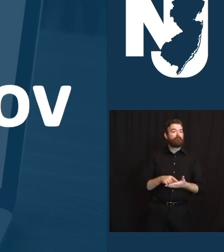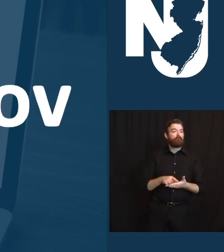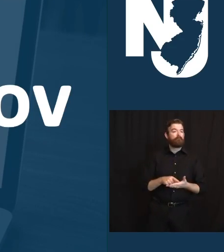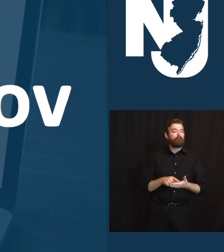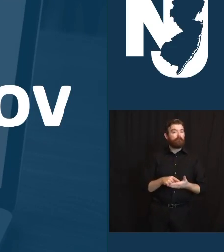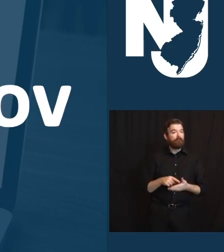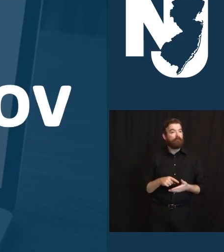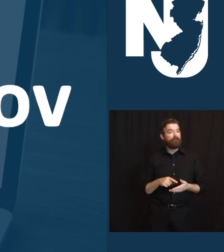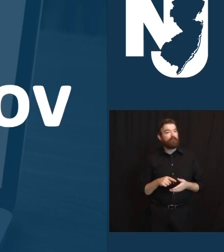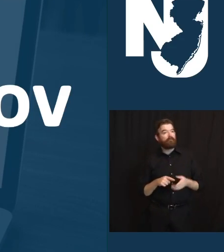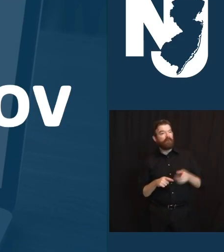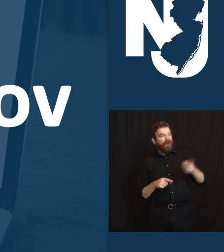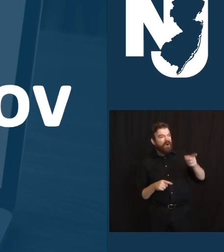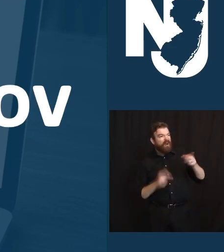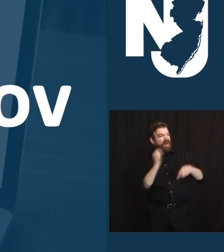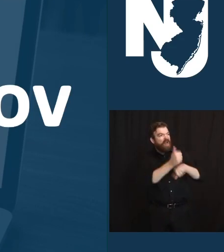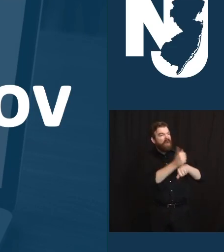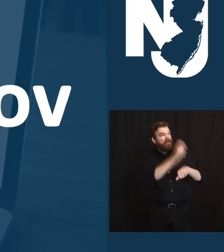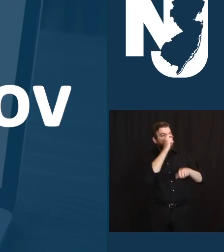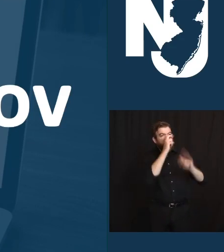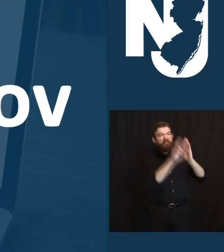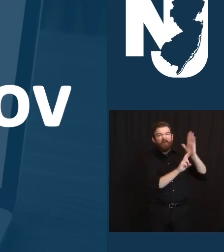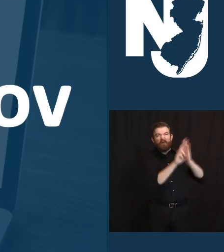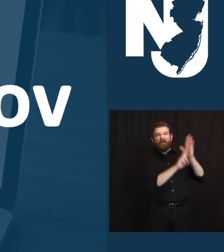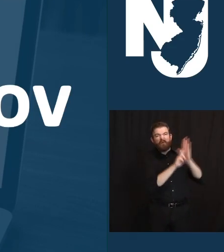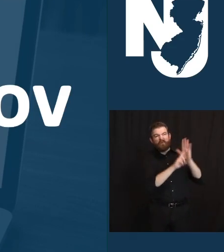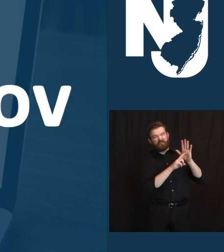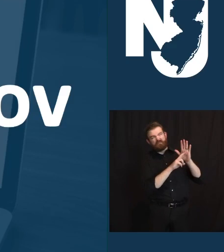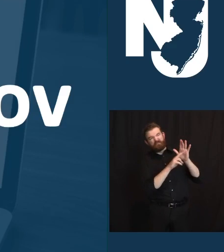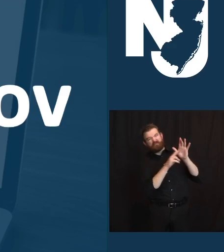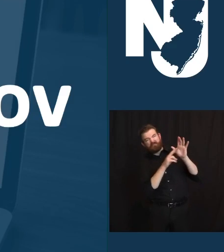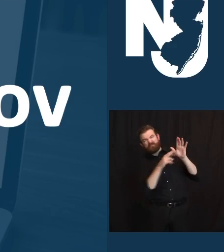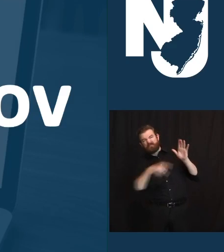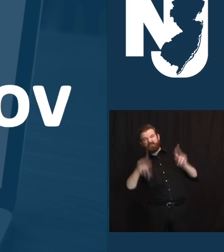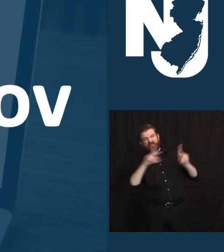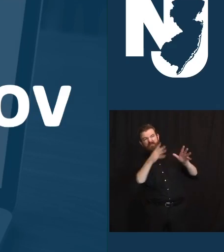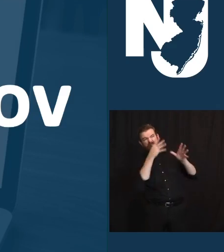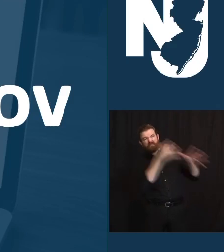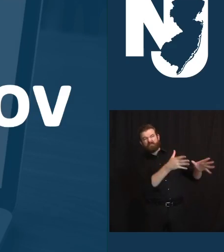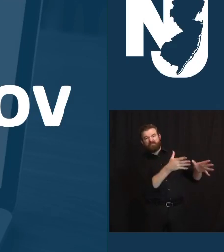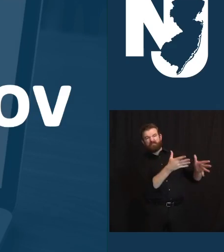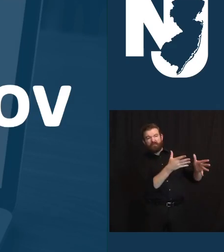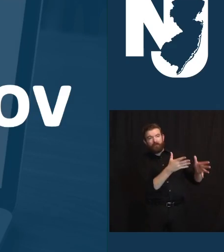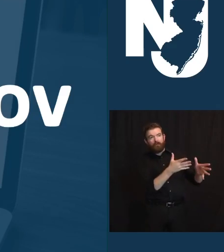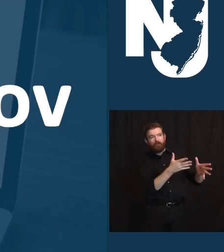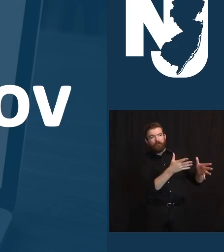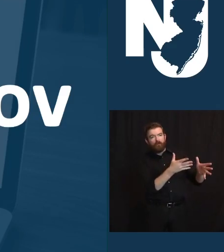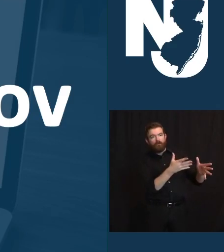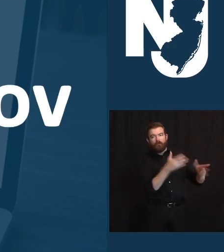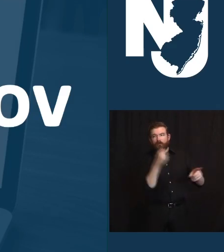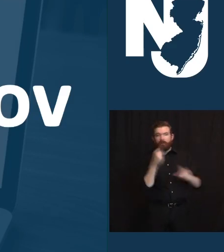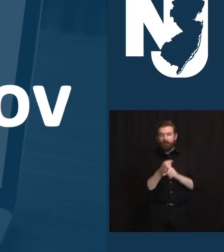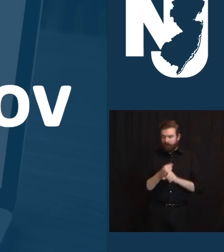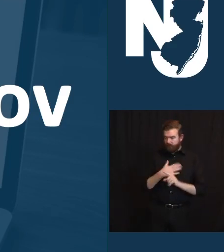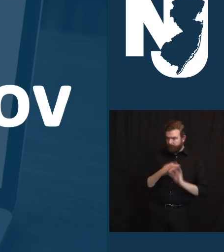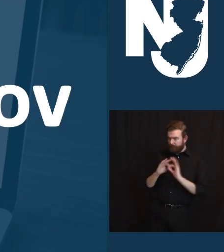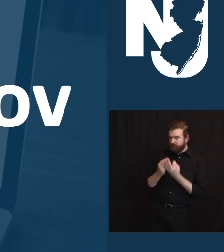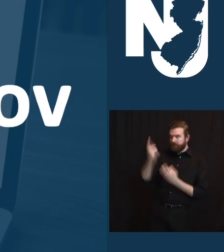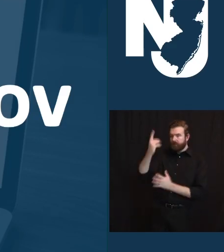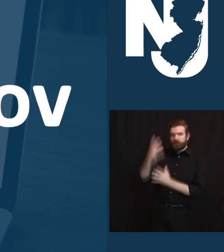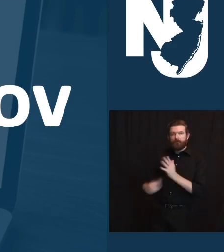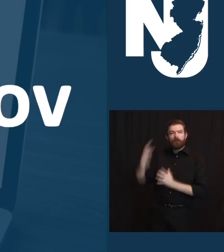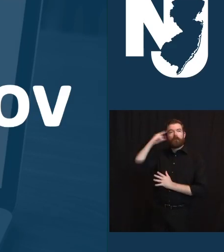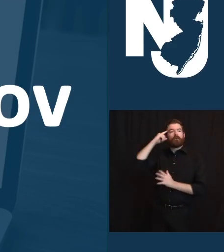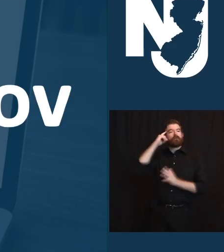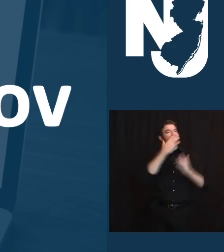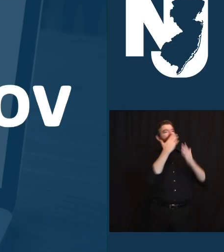put in place due to the virus. But after suffering a death in my family, I just want to thank you for everything you have put in place for the